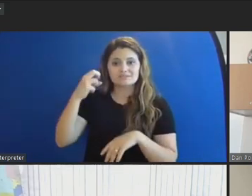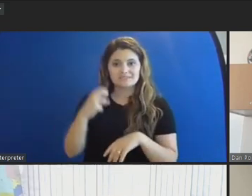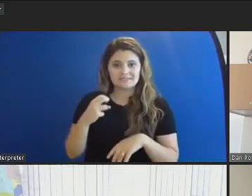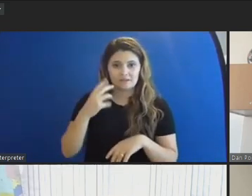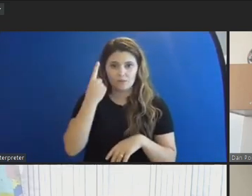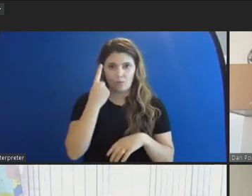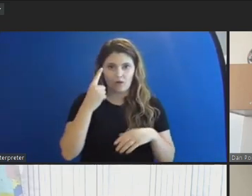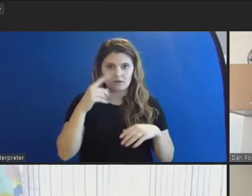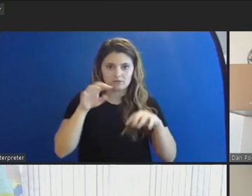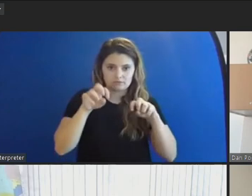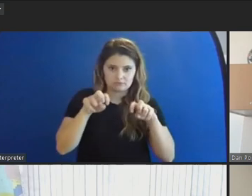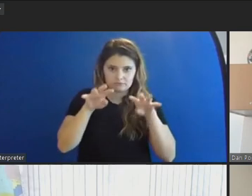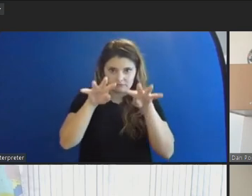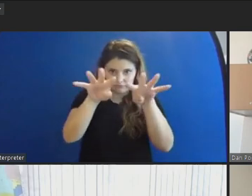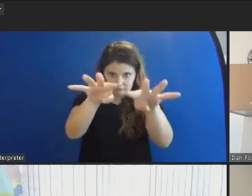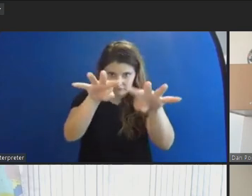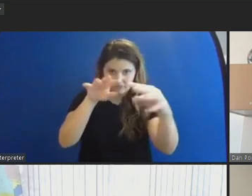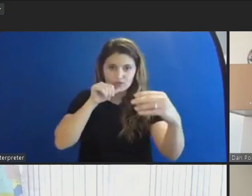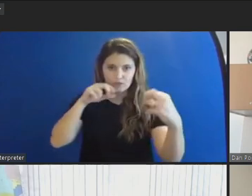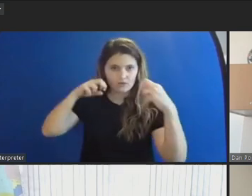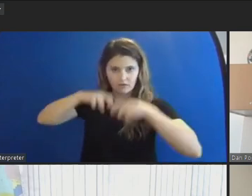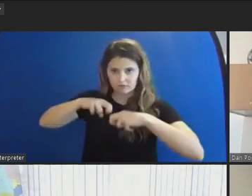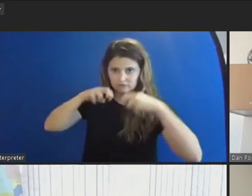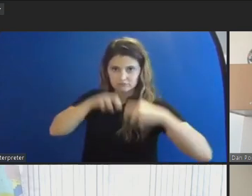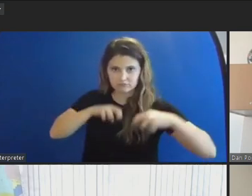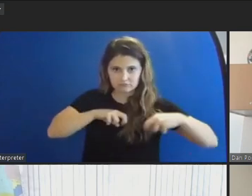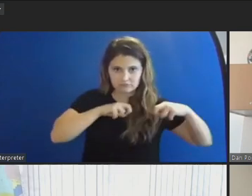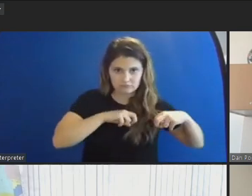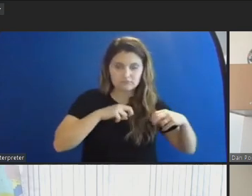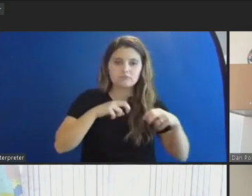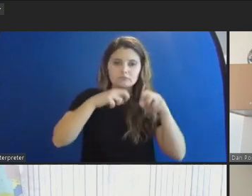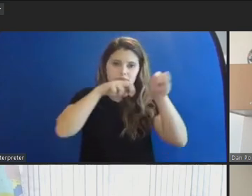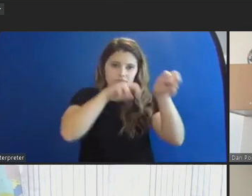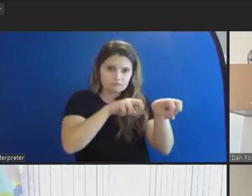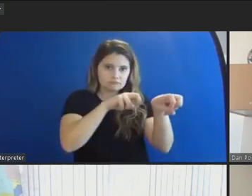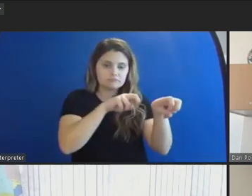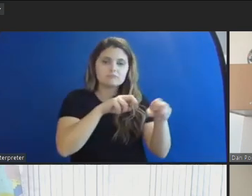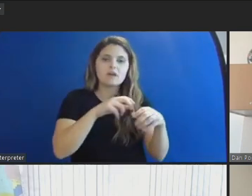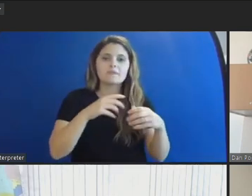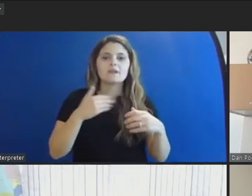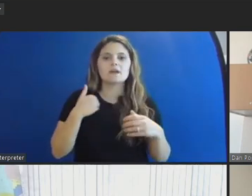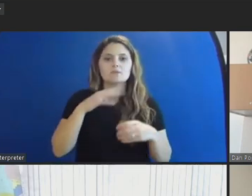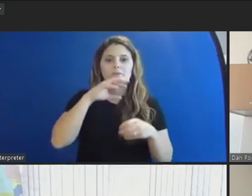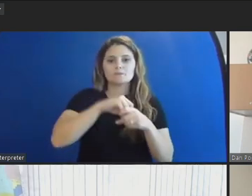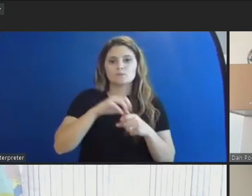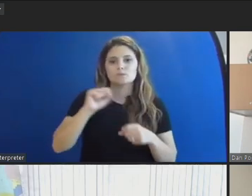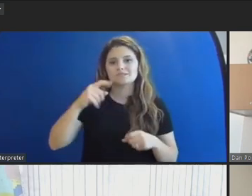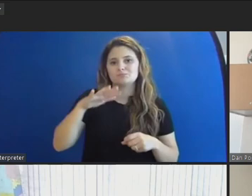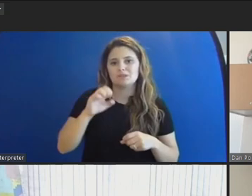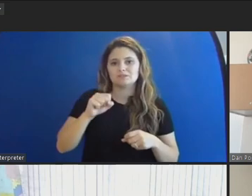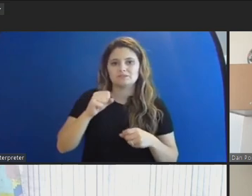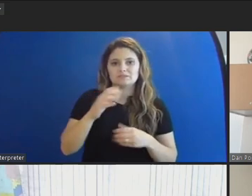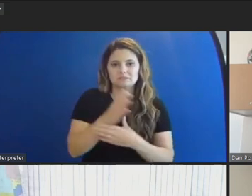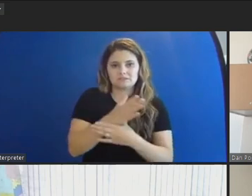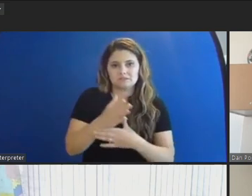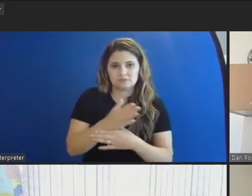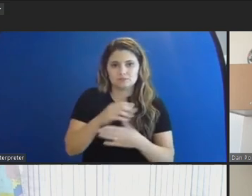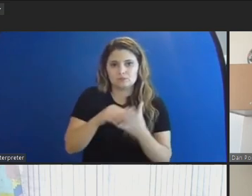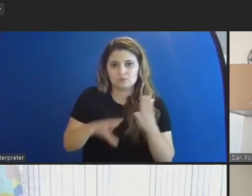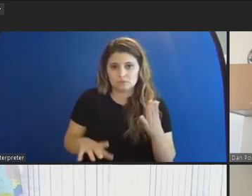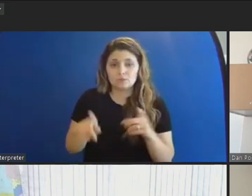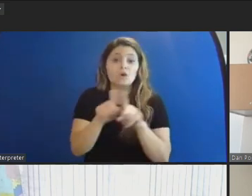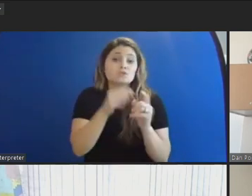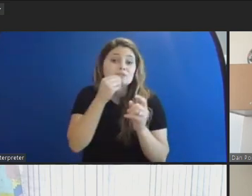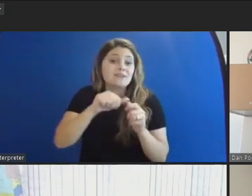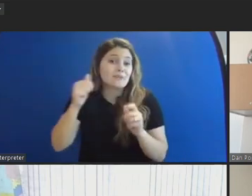so they're not sitting across from each other. And then we have put spacing in between the students. We are also eating in other places